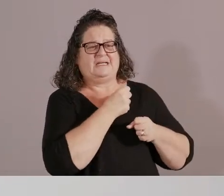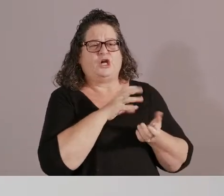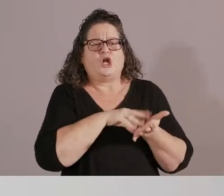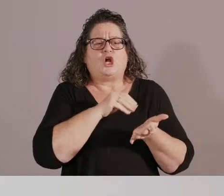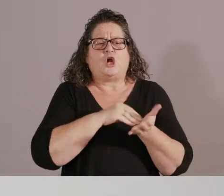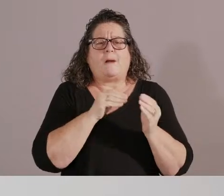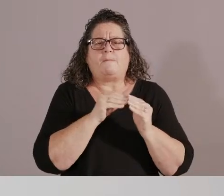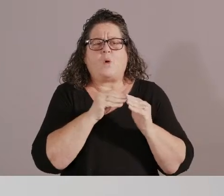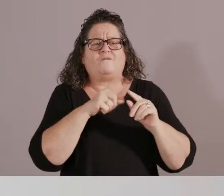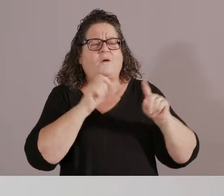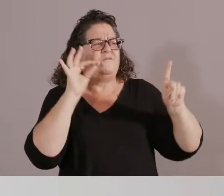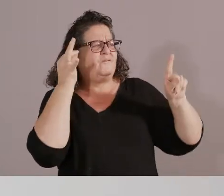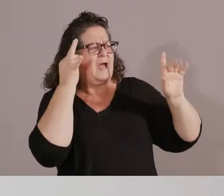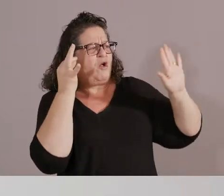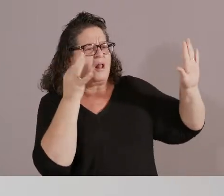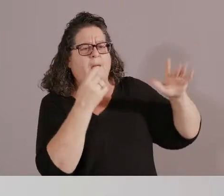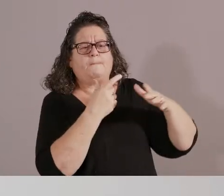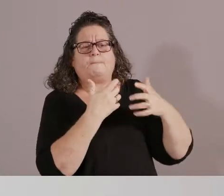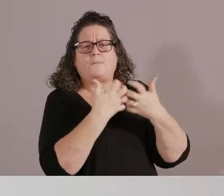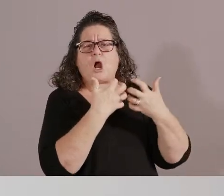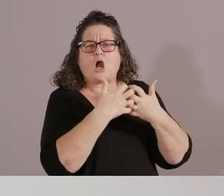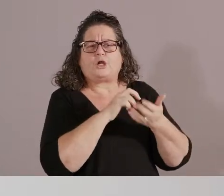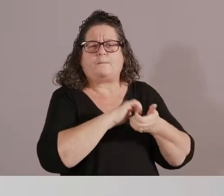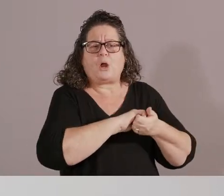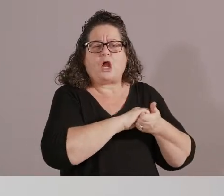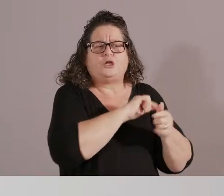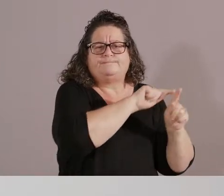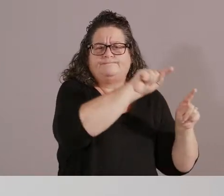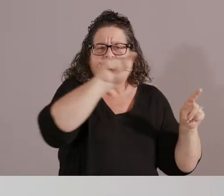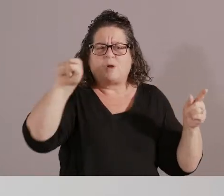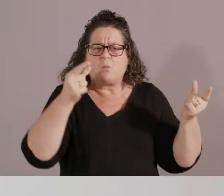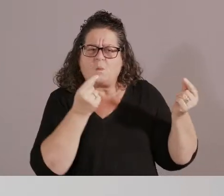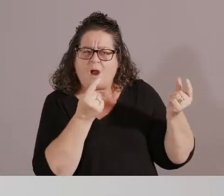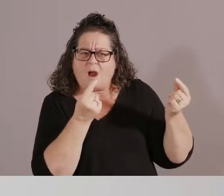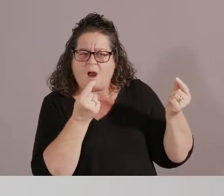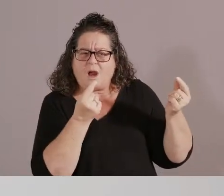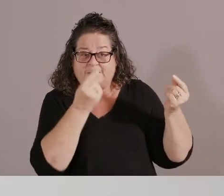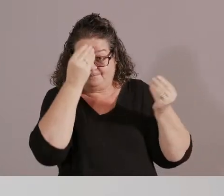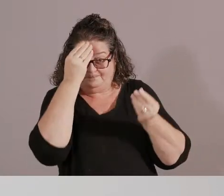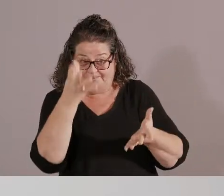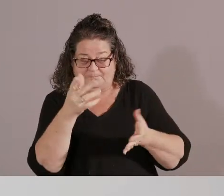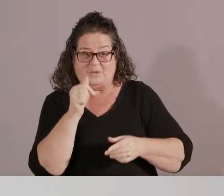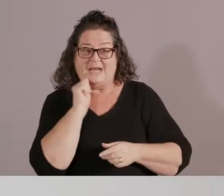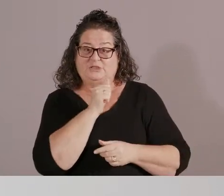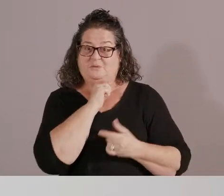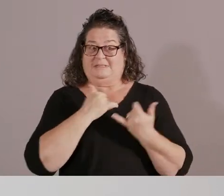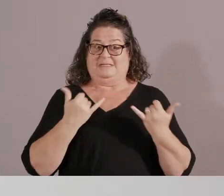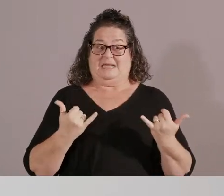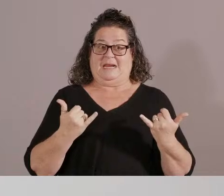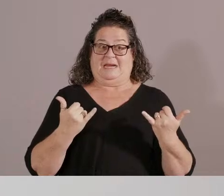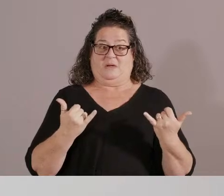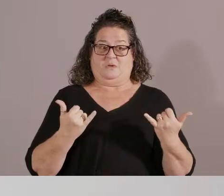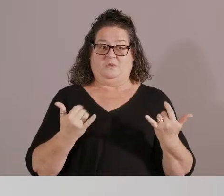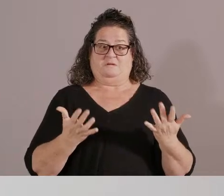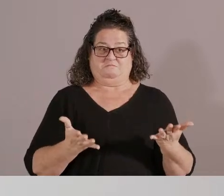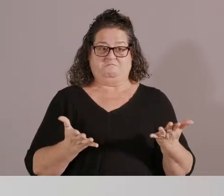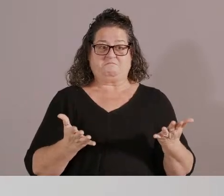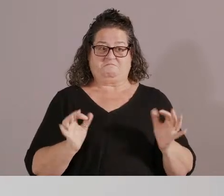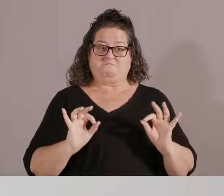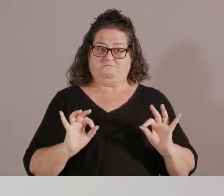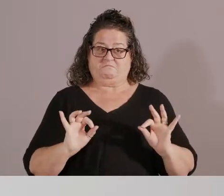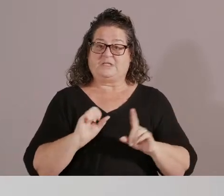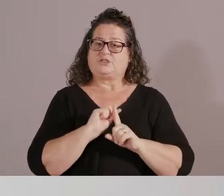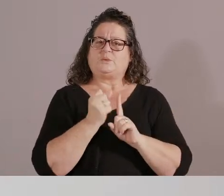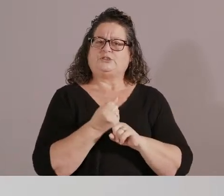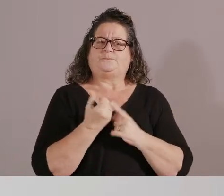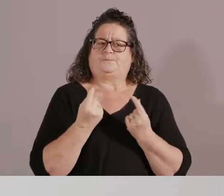update of where we are in Arizona on the distribution of vaccine and some new information. And as always, I'm going to provide a brief